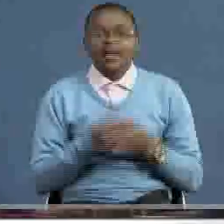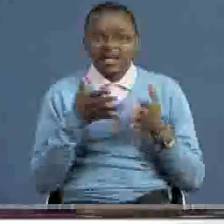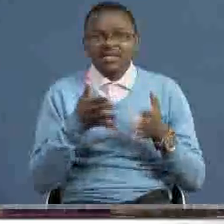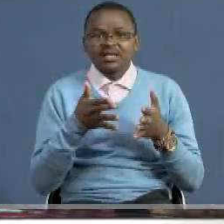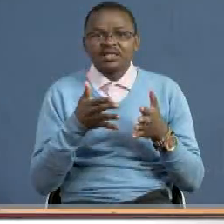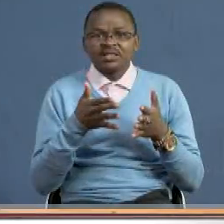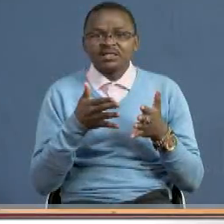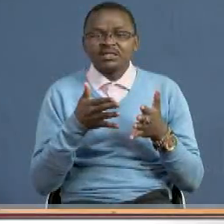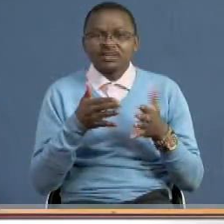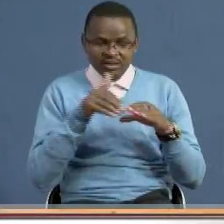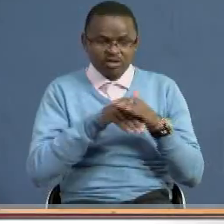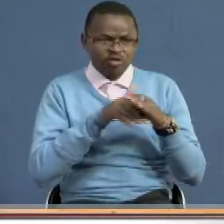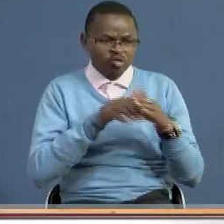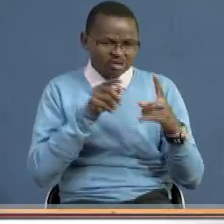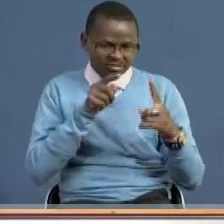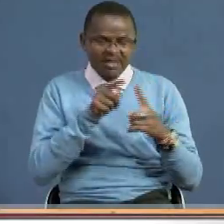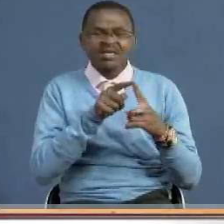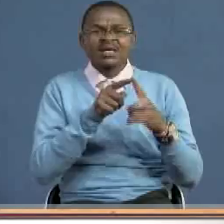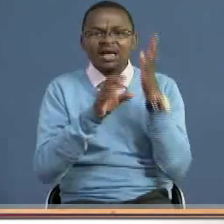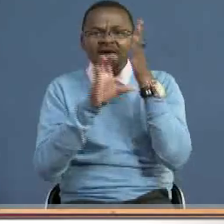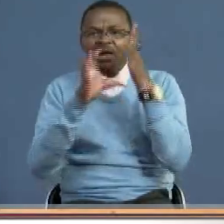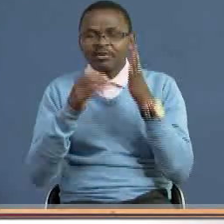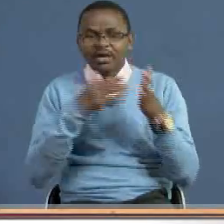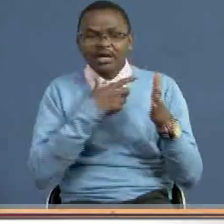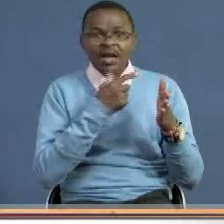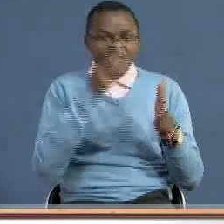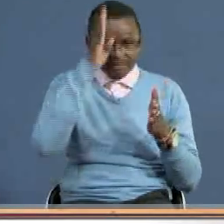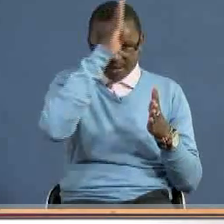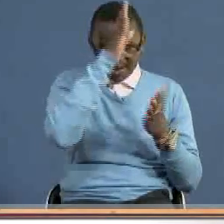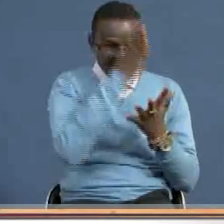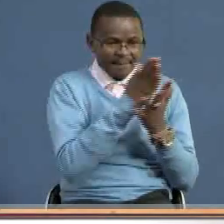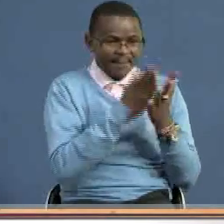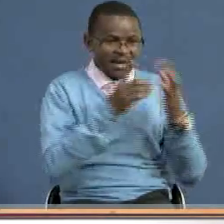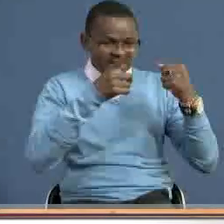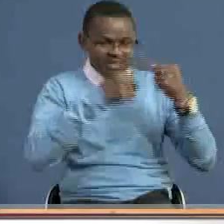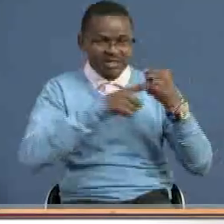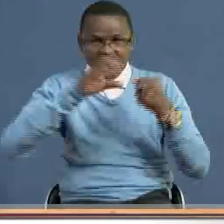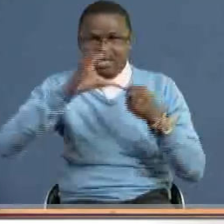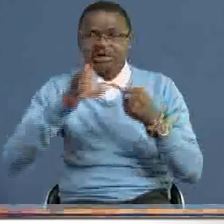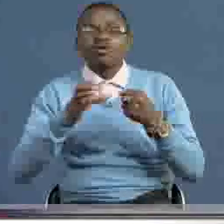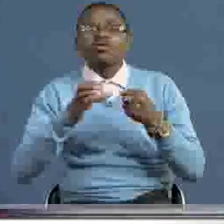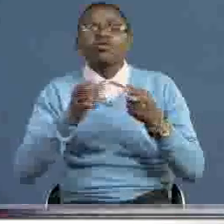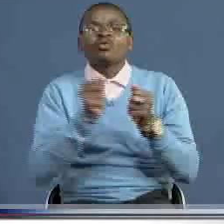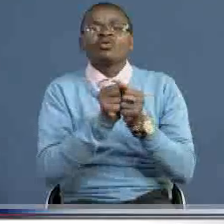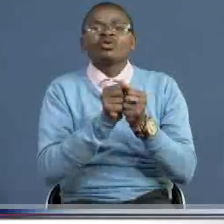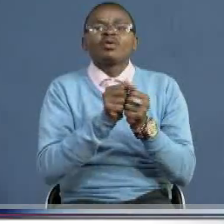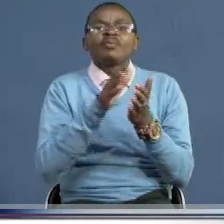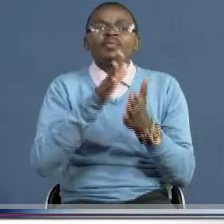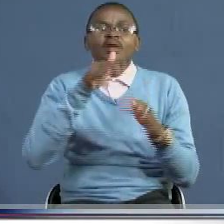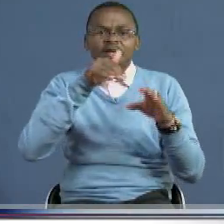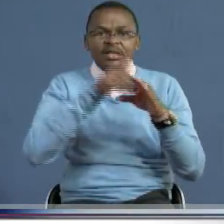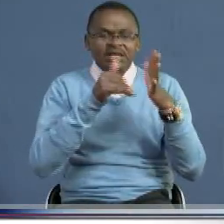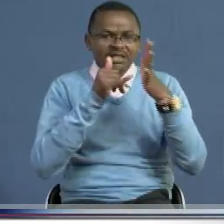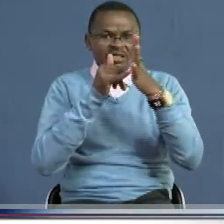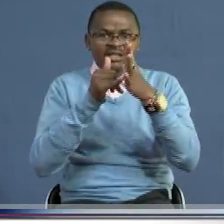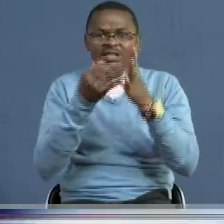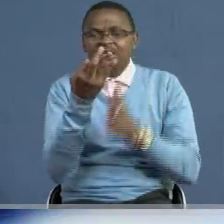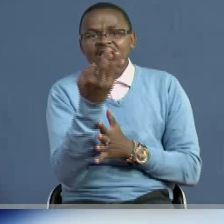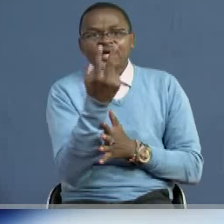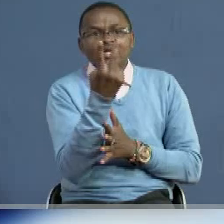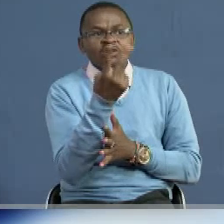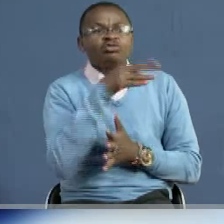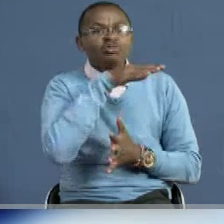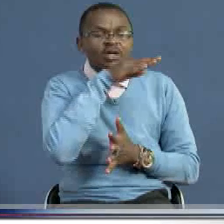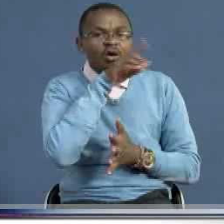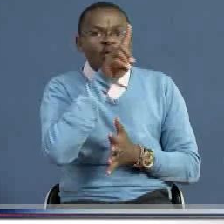This is in stark contrast to specific counties like Bungoma, which is among 6 counties with the worst newborn mortality indicators at 32 deaths